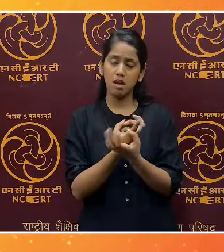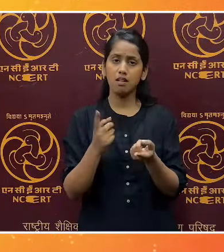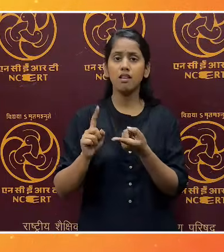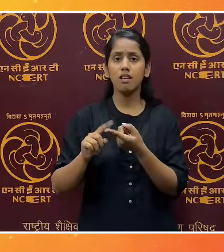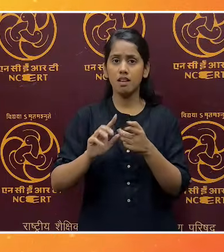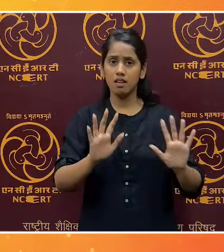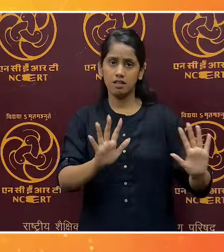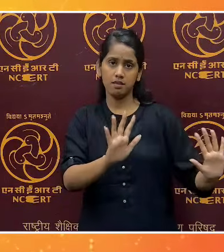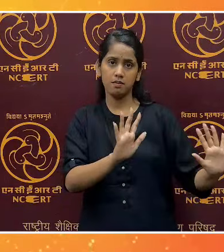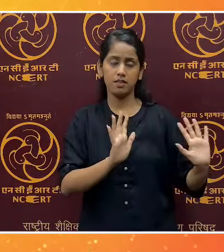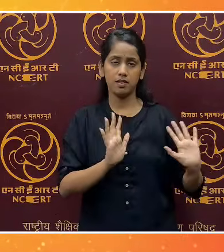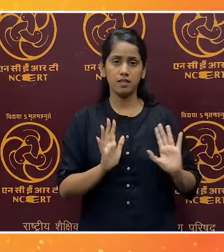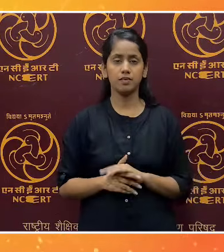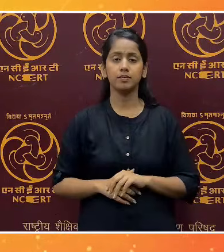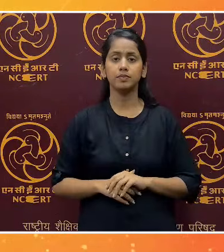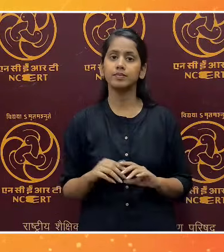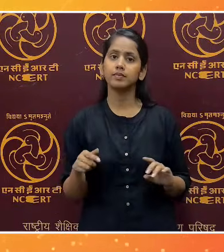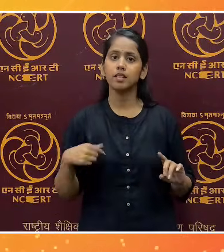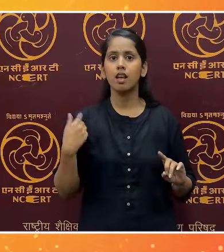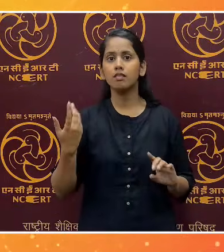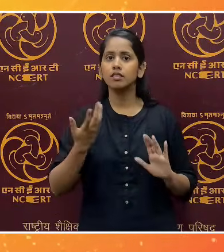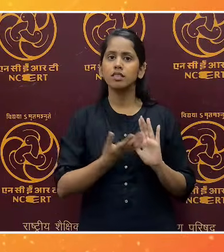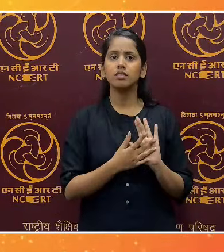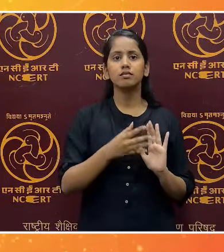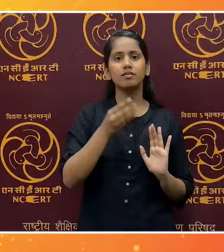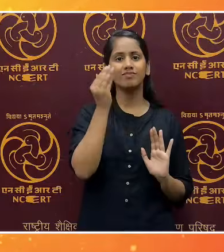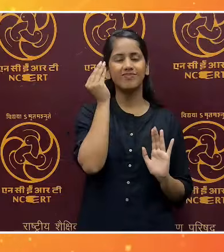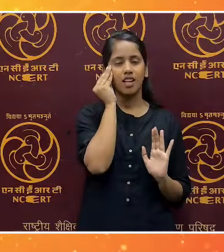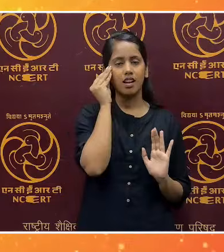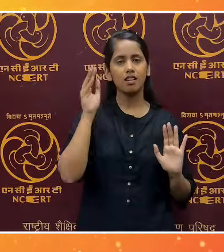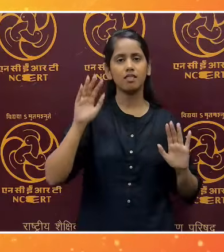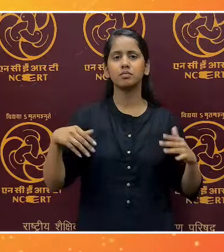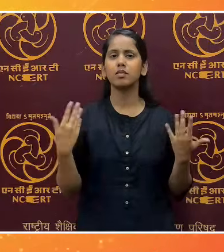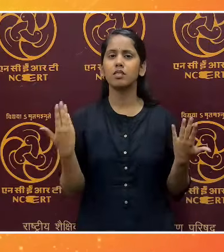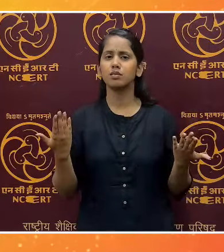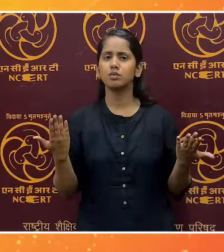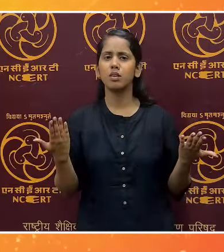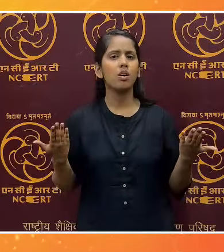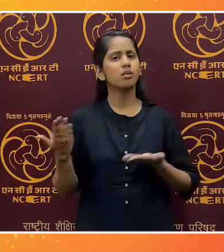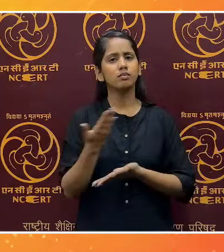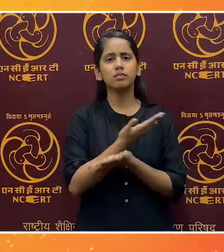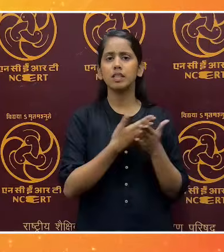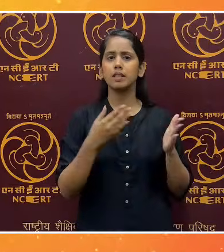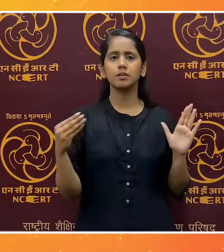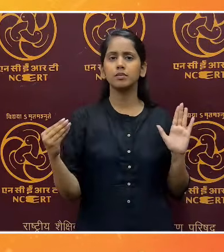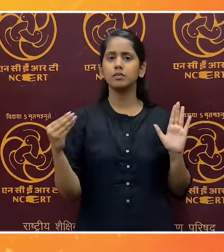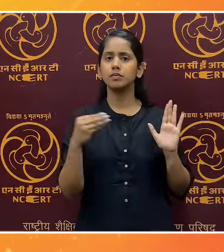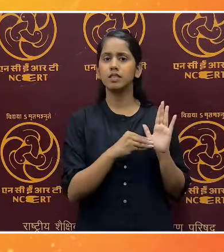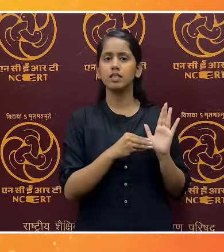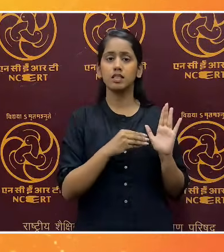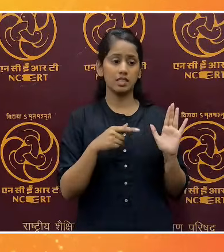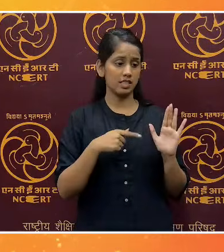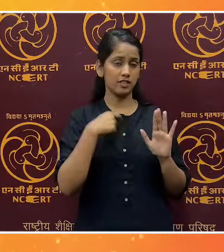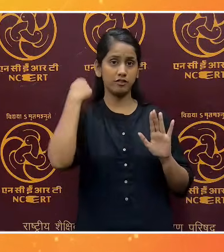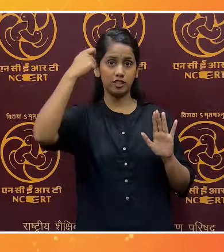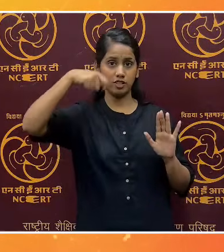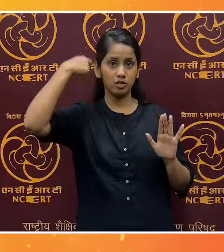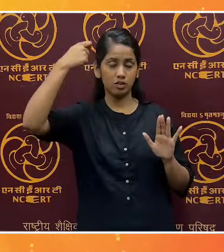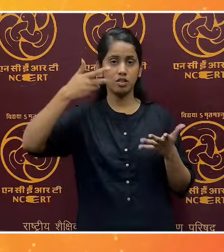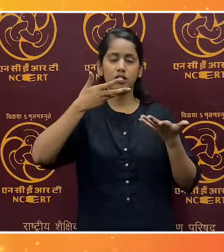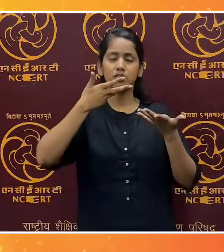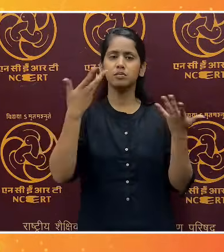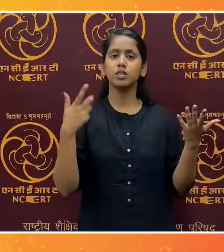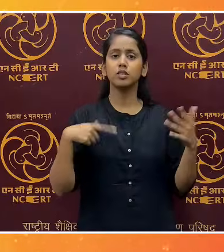Yes. So we will be learning about all these things, and as you just mentioned, that these video resources,